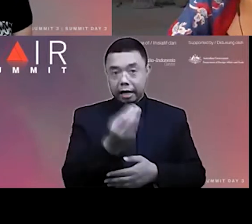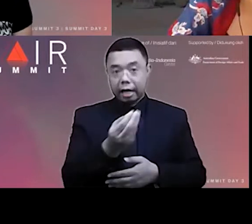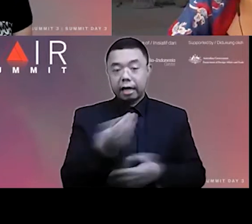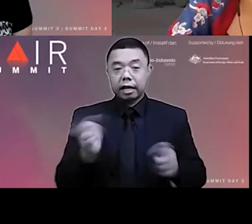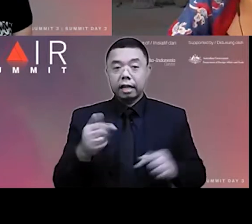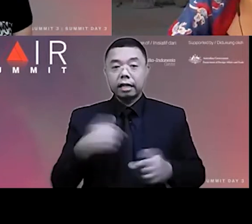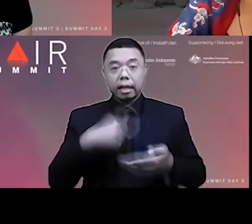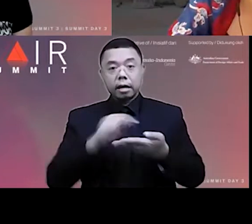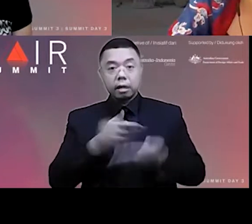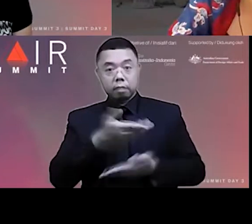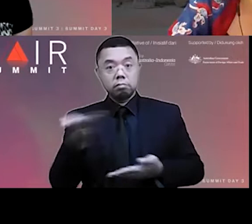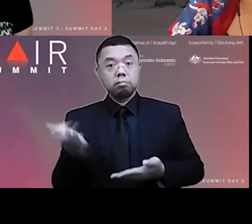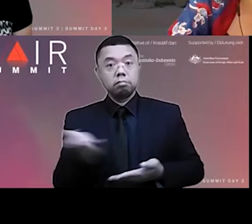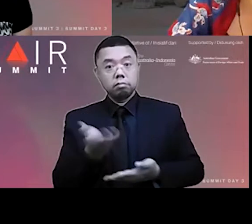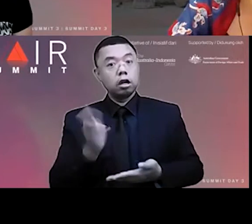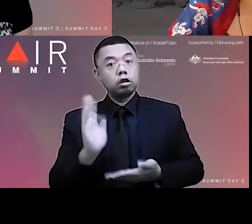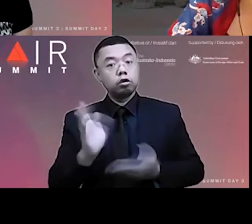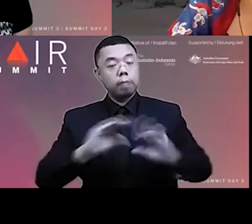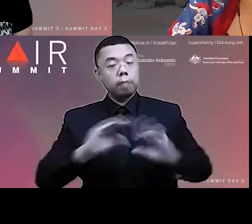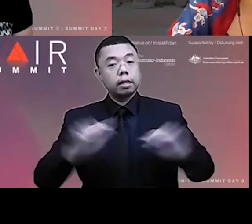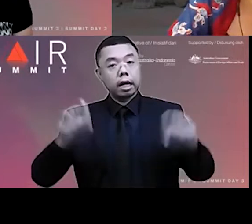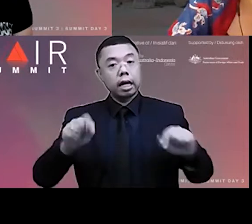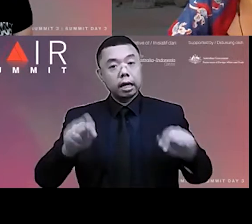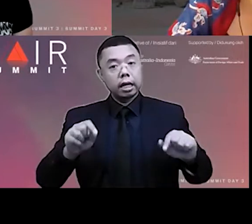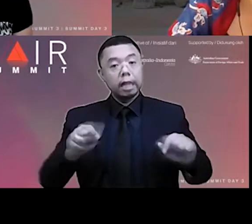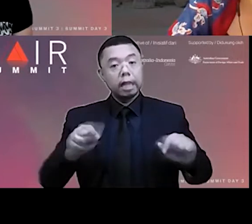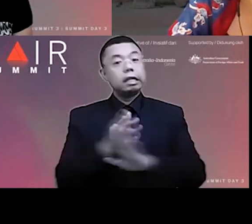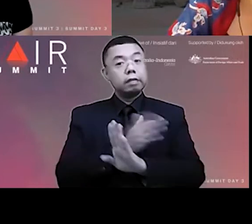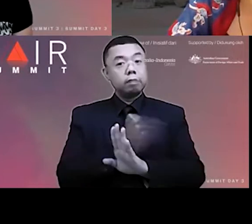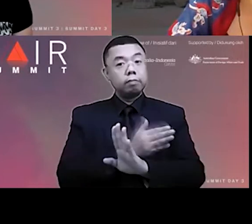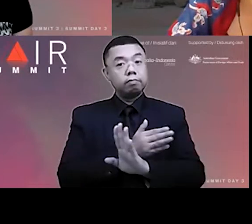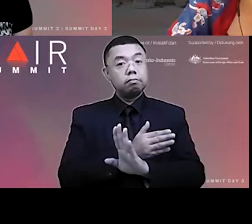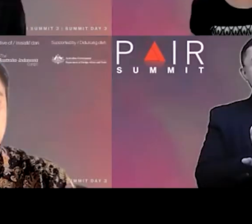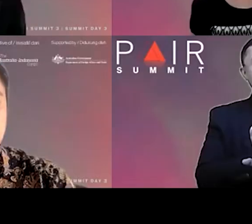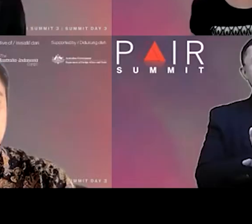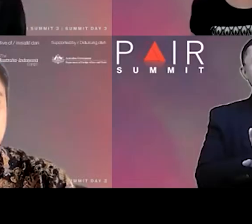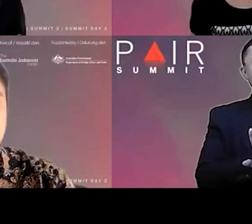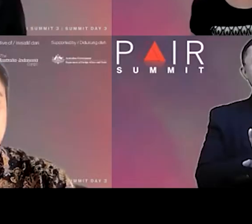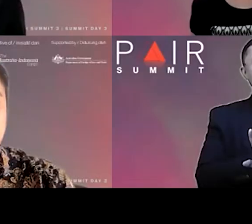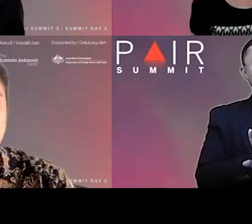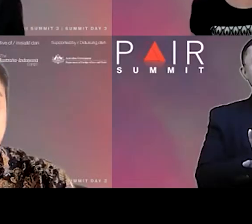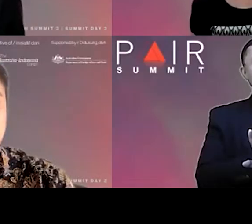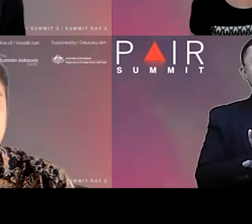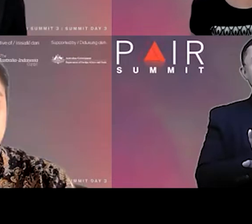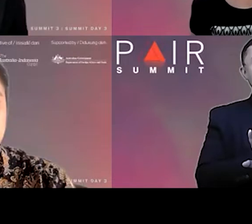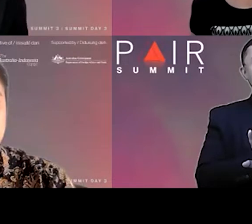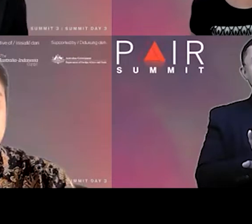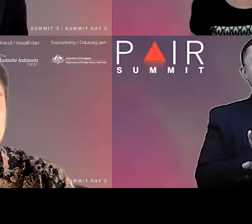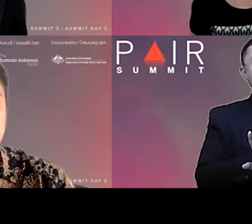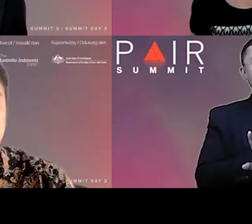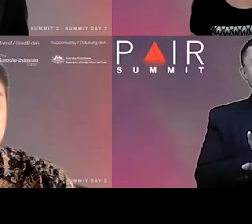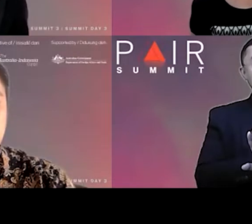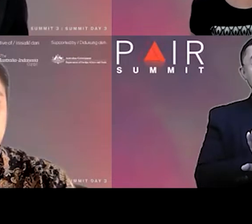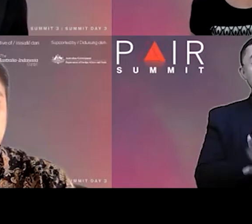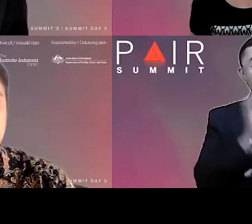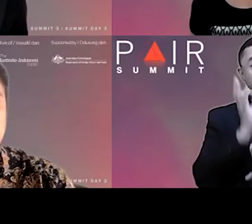the Delta variant hit, basically. So please keep that in mind. Obviously, no one was expecting the strength of that